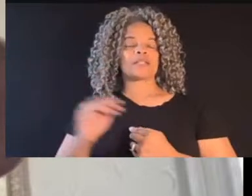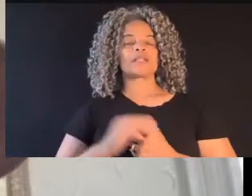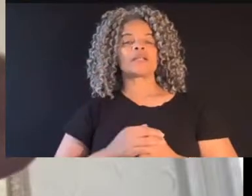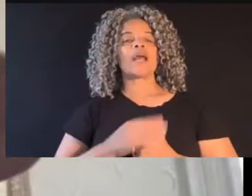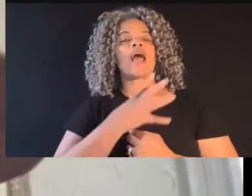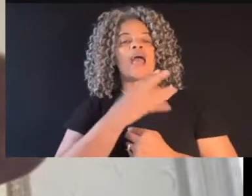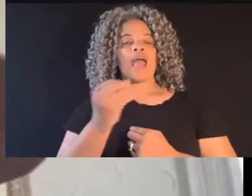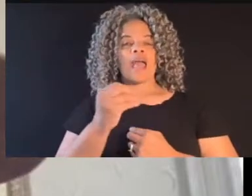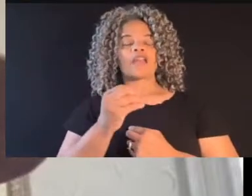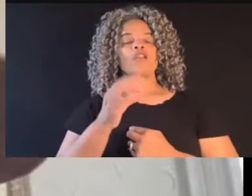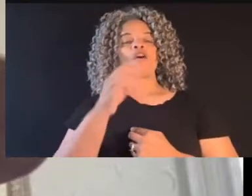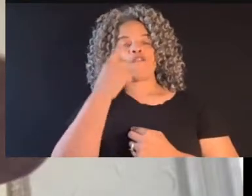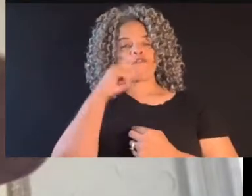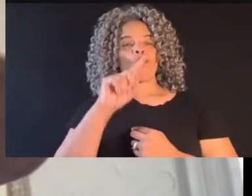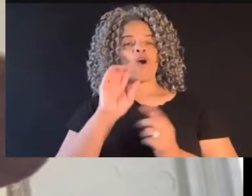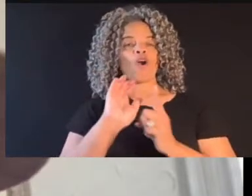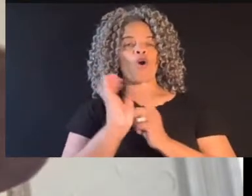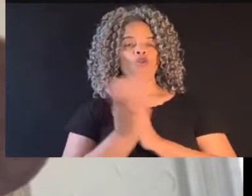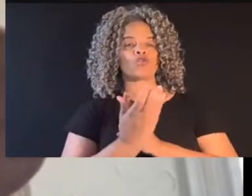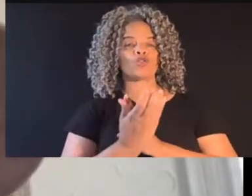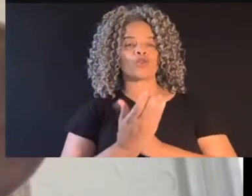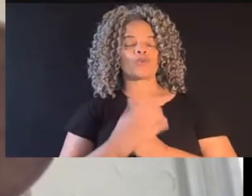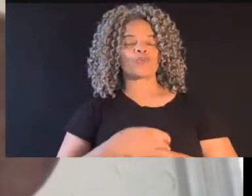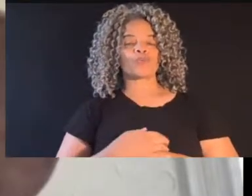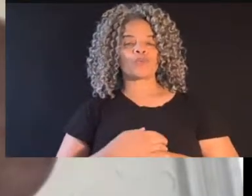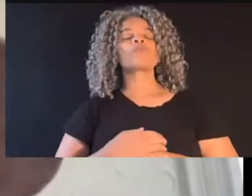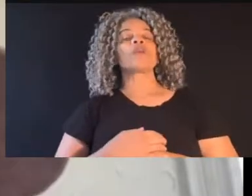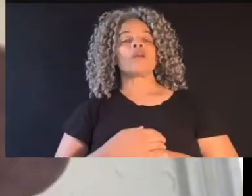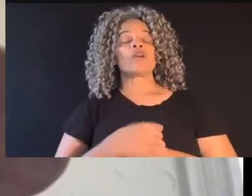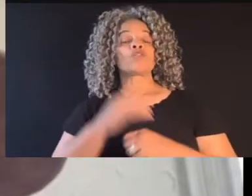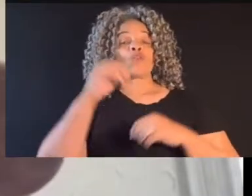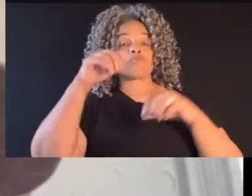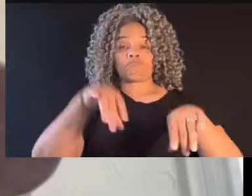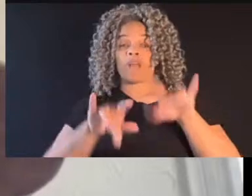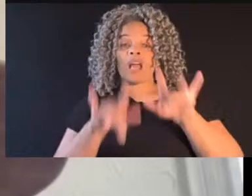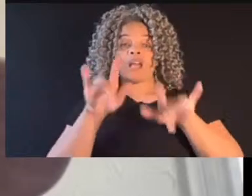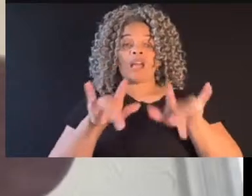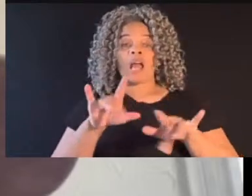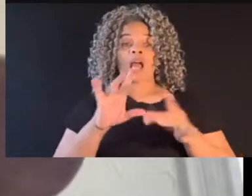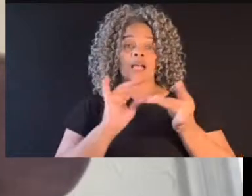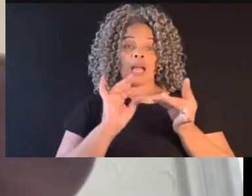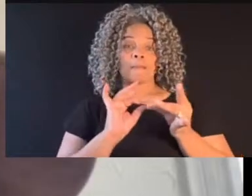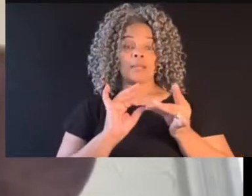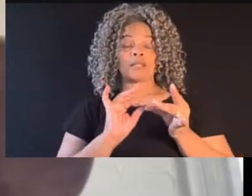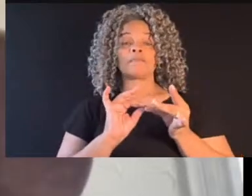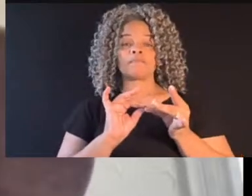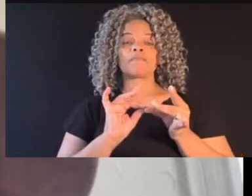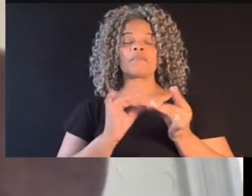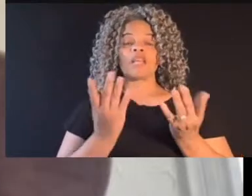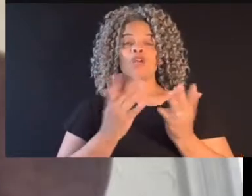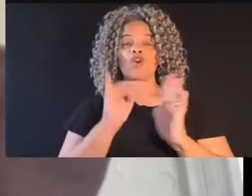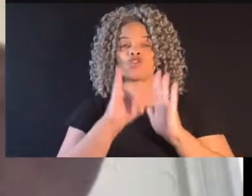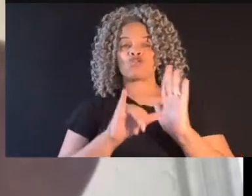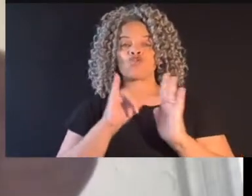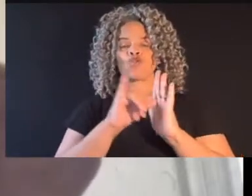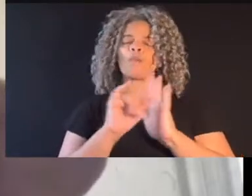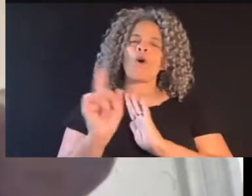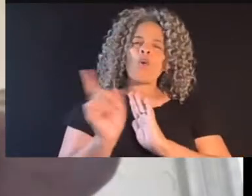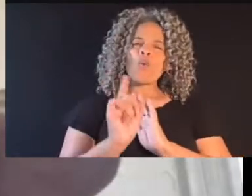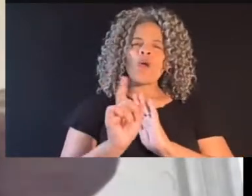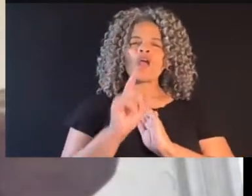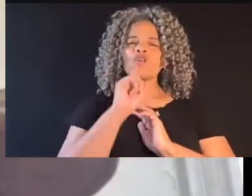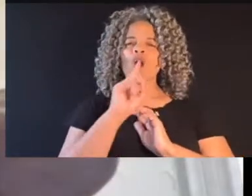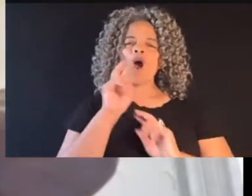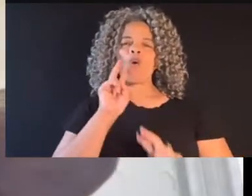and For Culture. So drop in the comments section below here in YouTube where you are